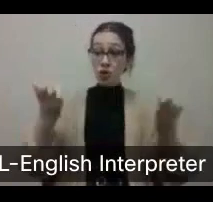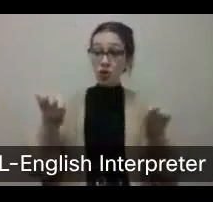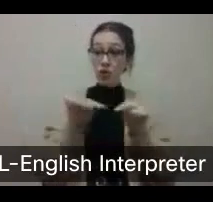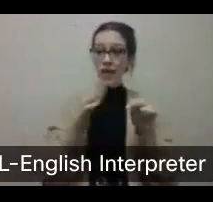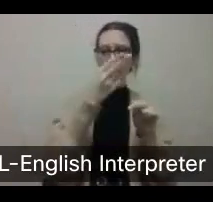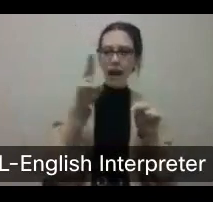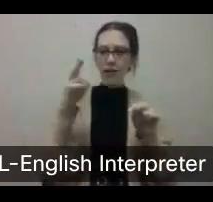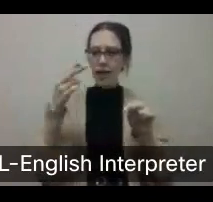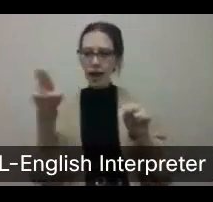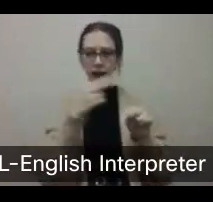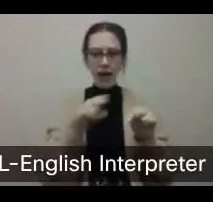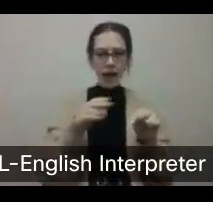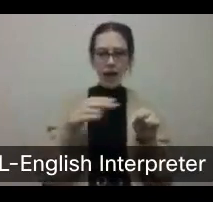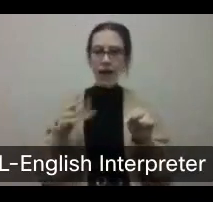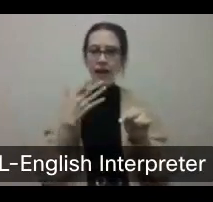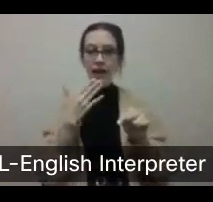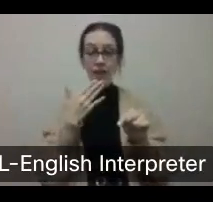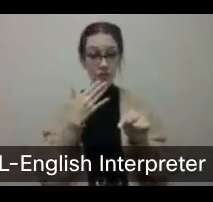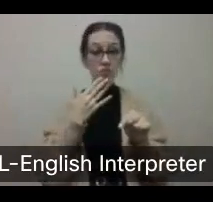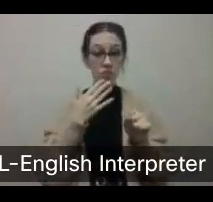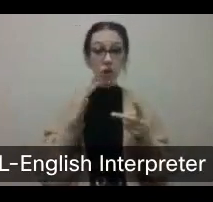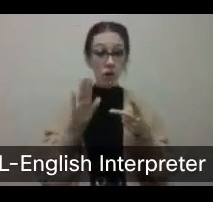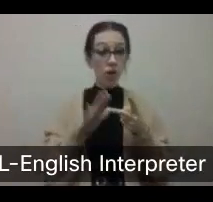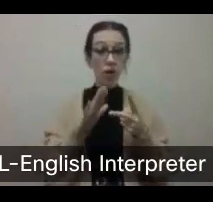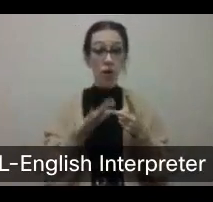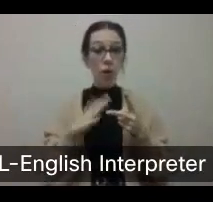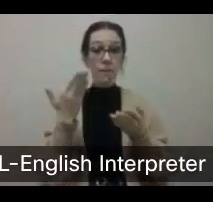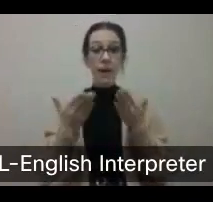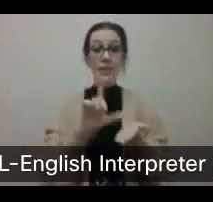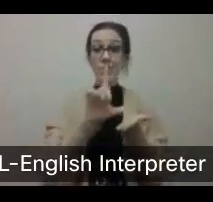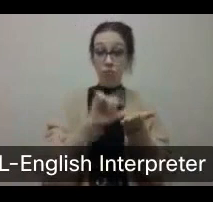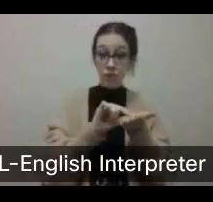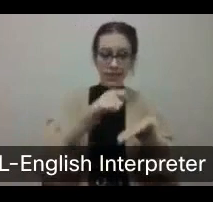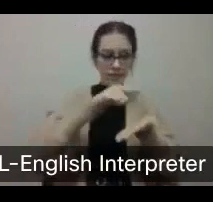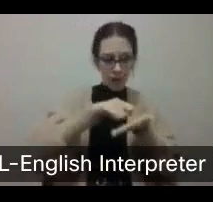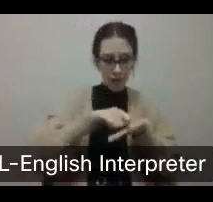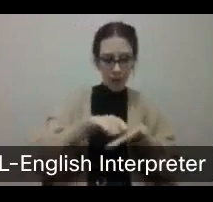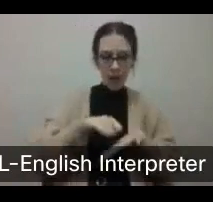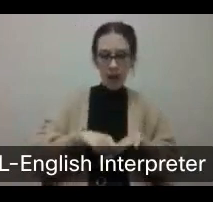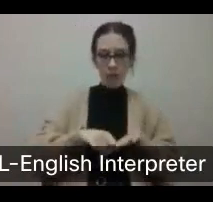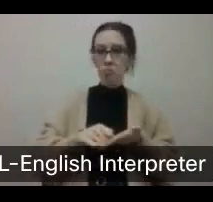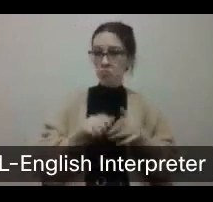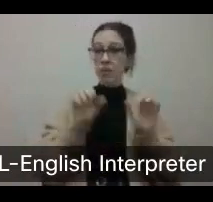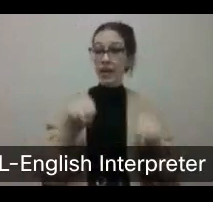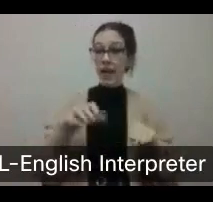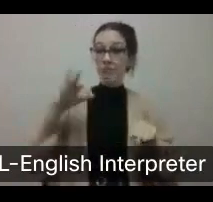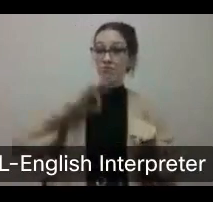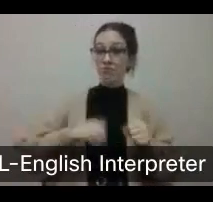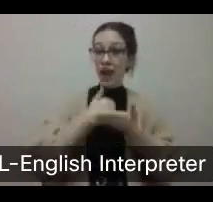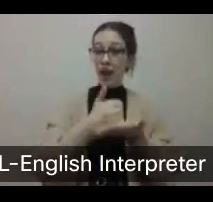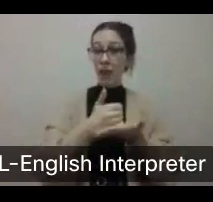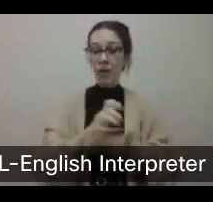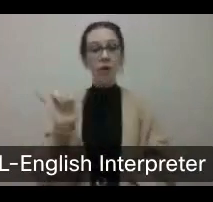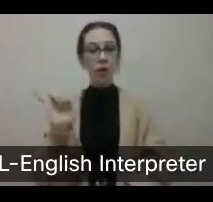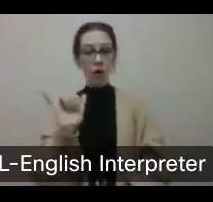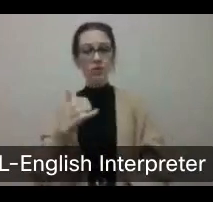useful tool as you're reading. I would still recommend to also take notes after that. It might be on your computer screen, it might be on a